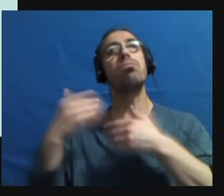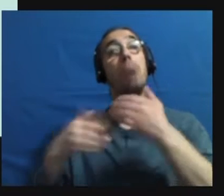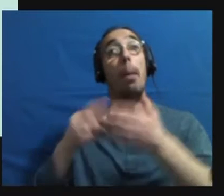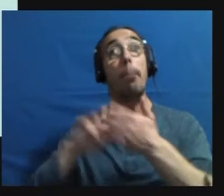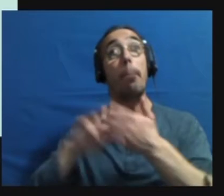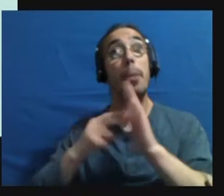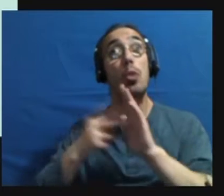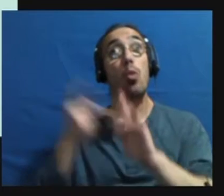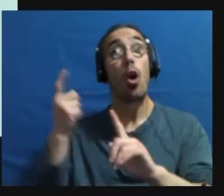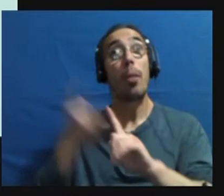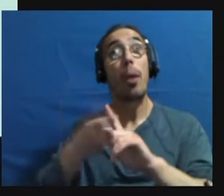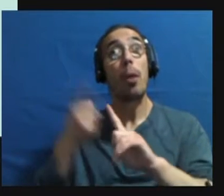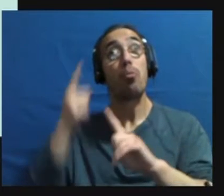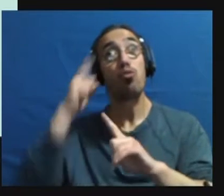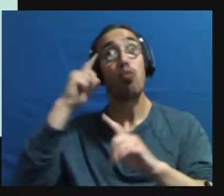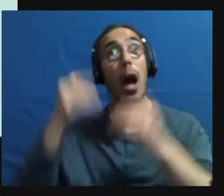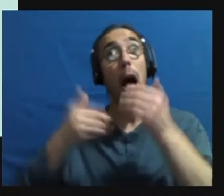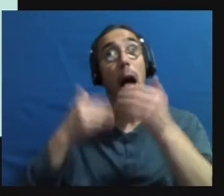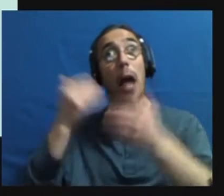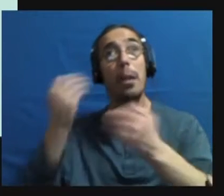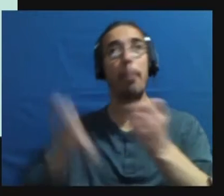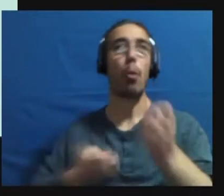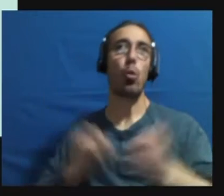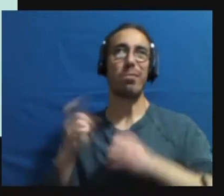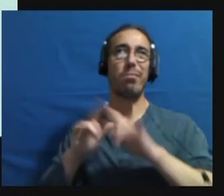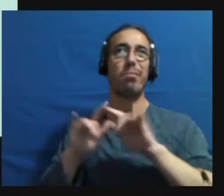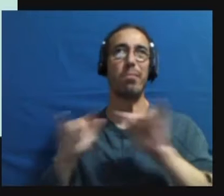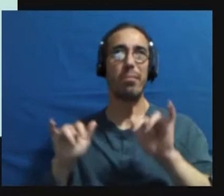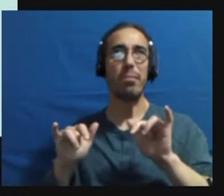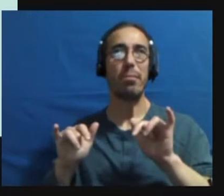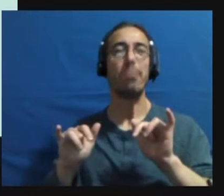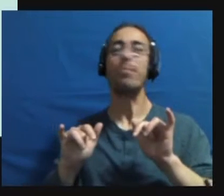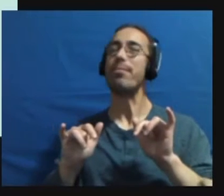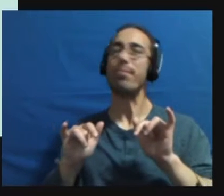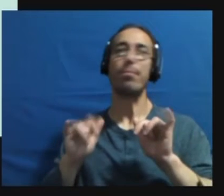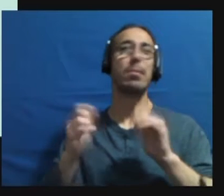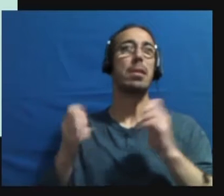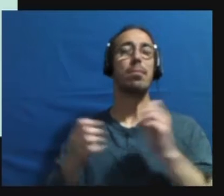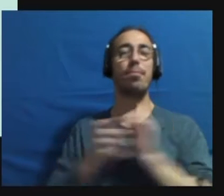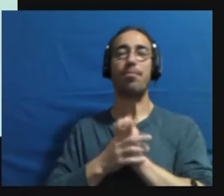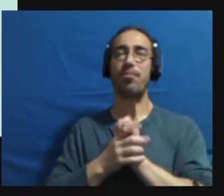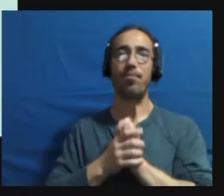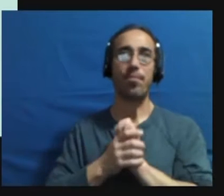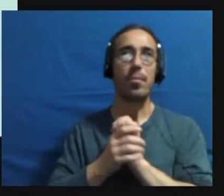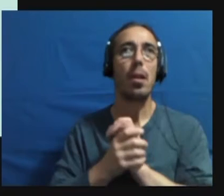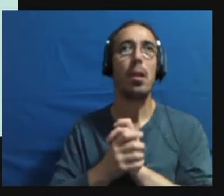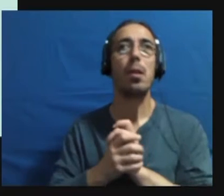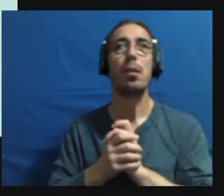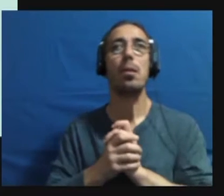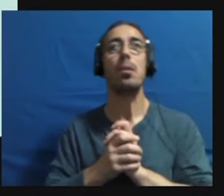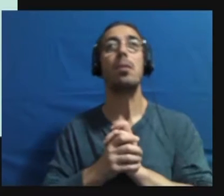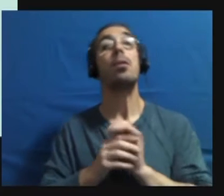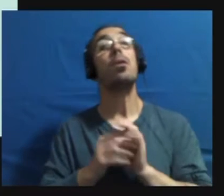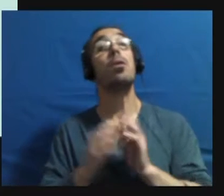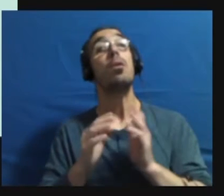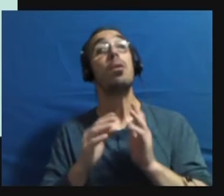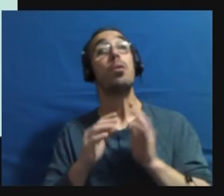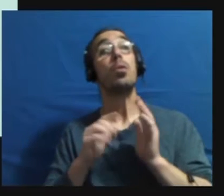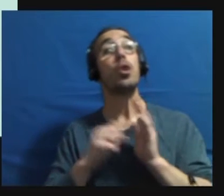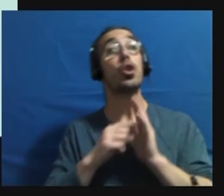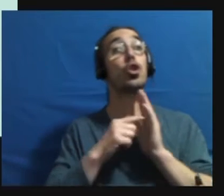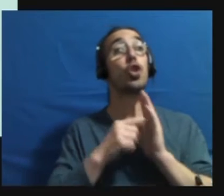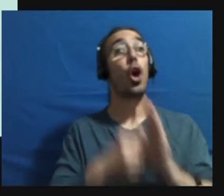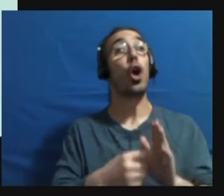can process all of our emotions and behaviors and thoughts into stimming and just go from 100 back